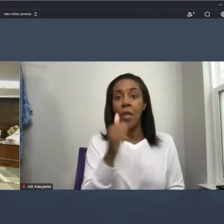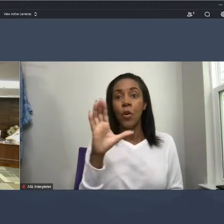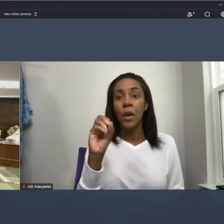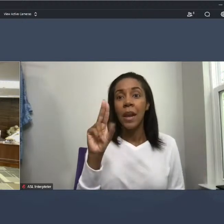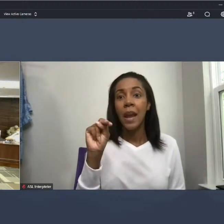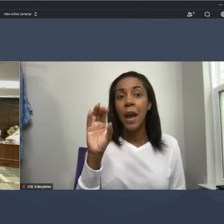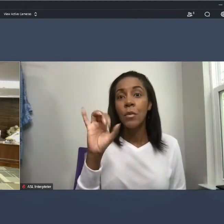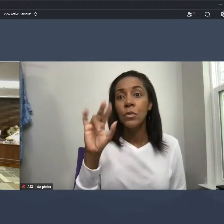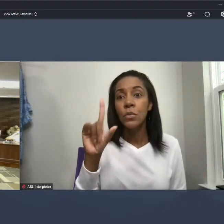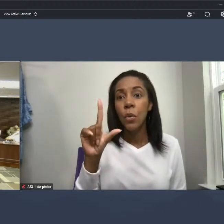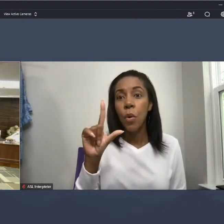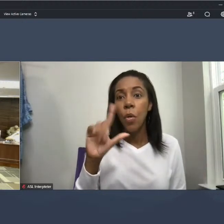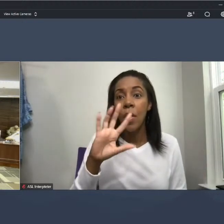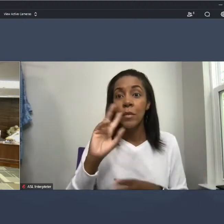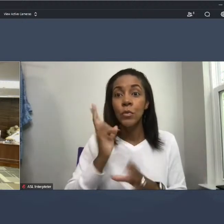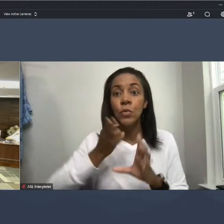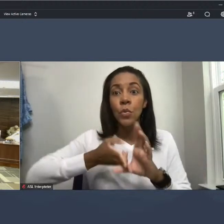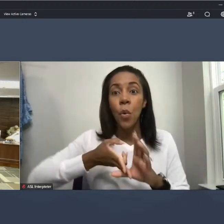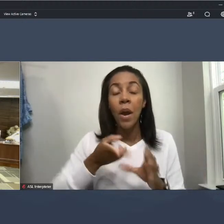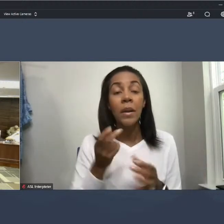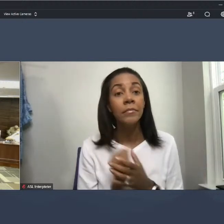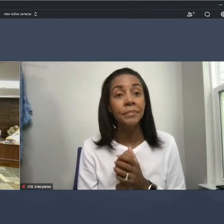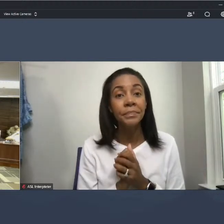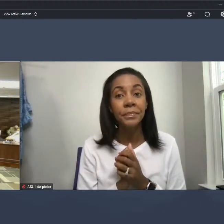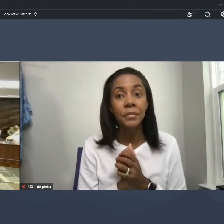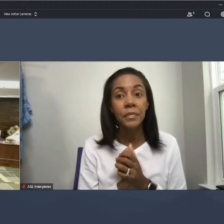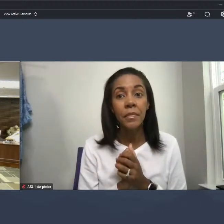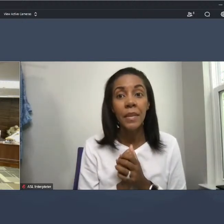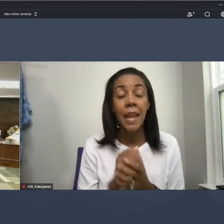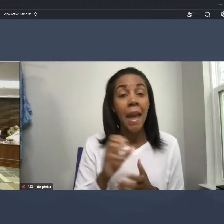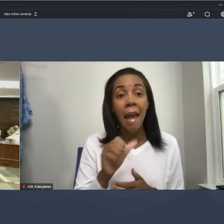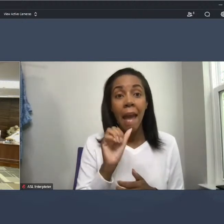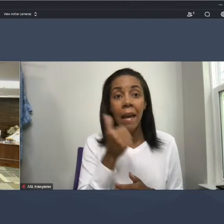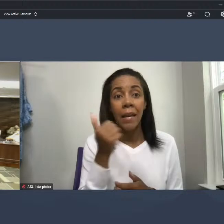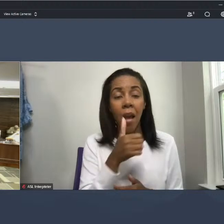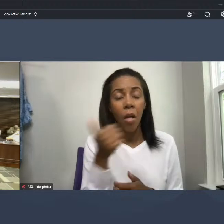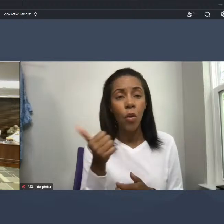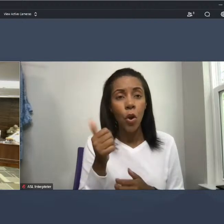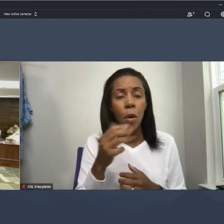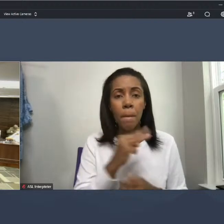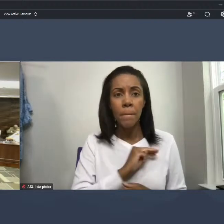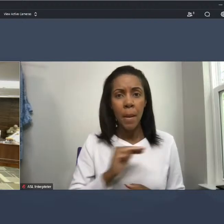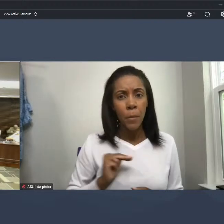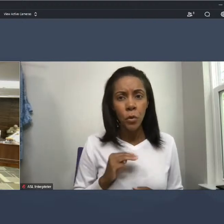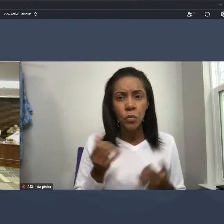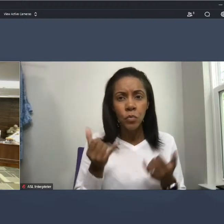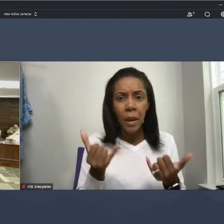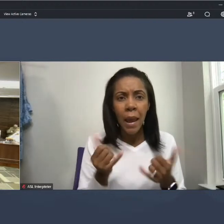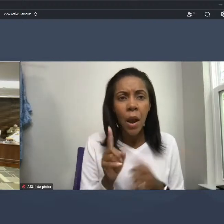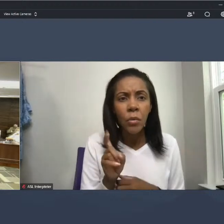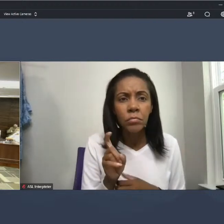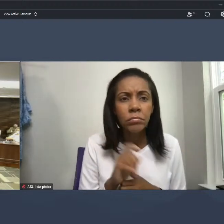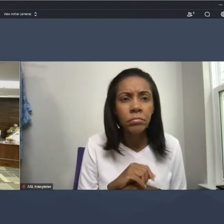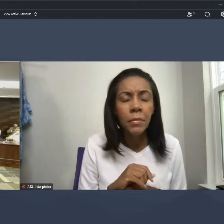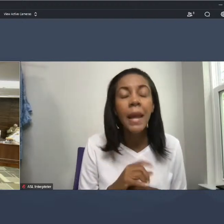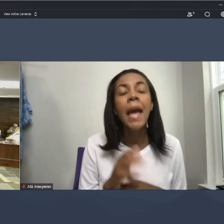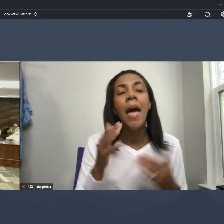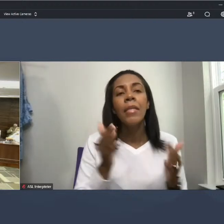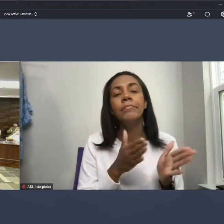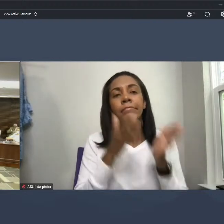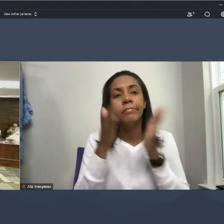the chairman and Councilman Warren in the queue. Any other members at this time? All right. Up, and then we'll go to Jones. So we